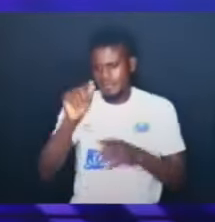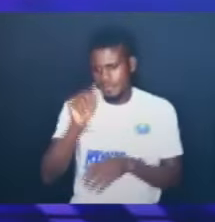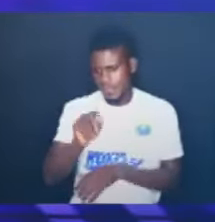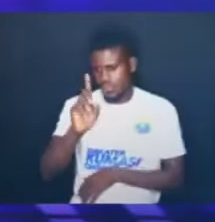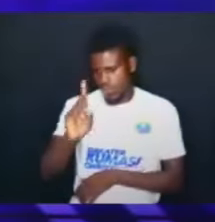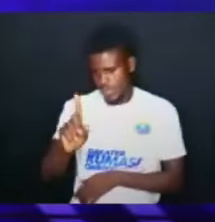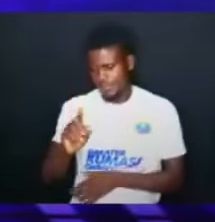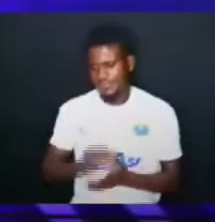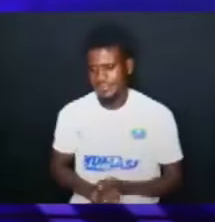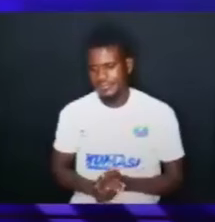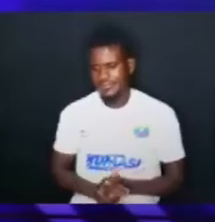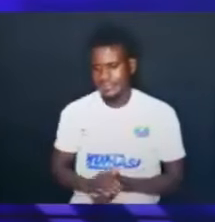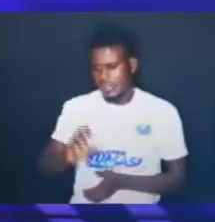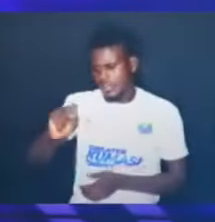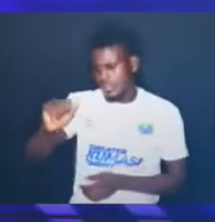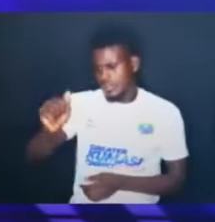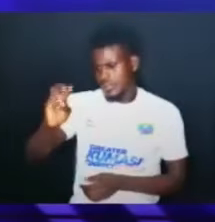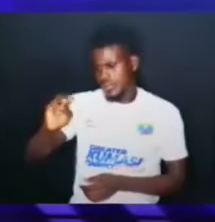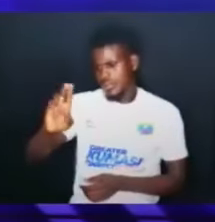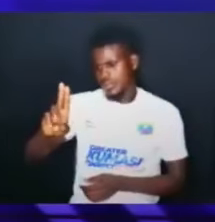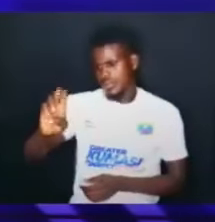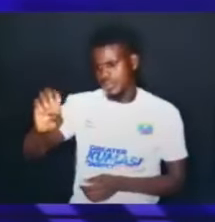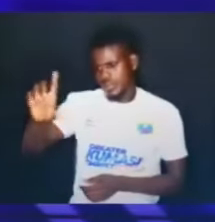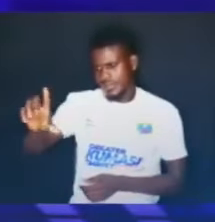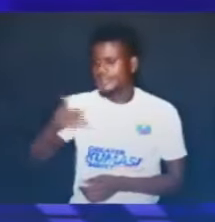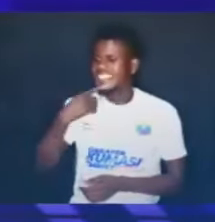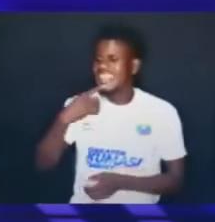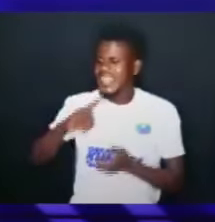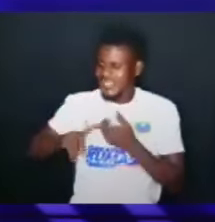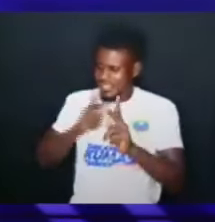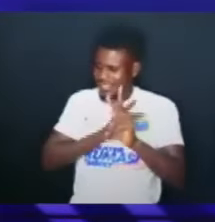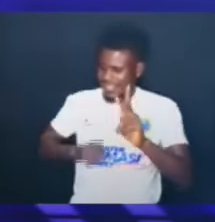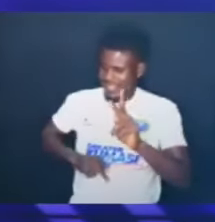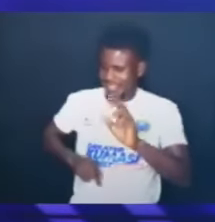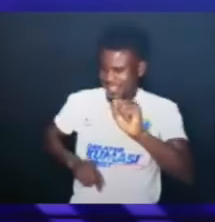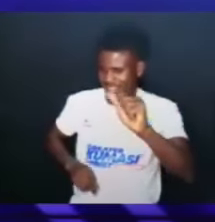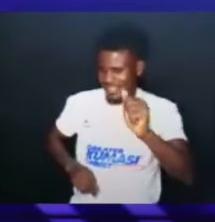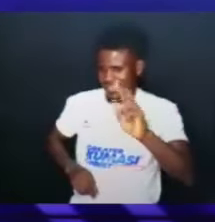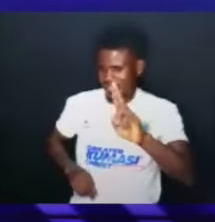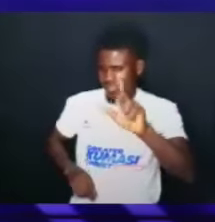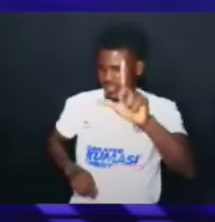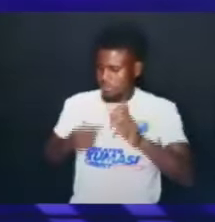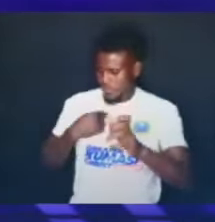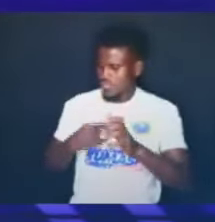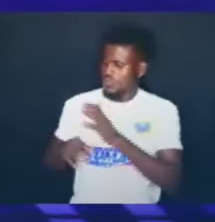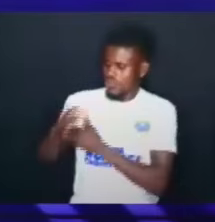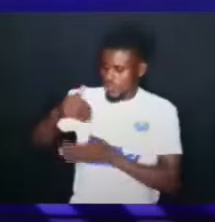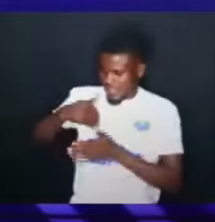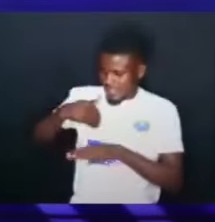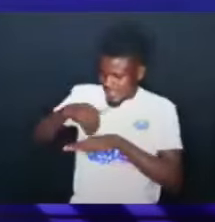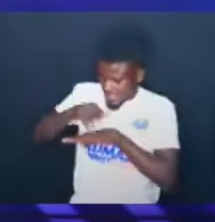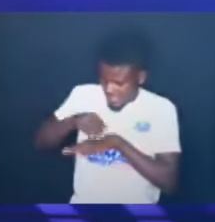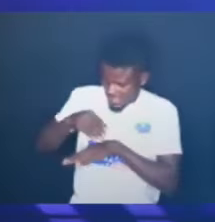Saul, I am the one the Lord sent to anoint you king over his people